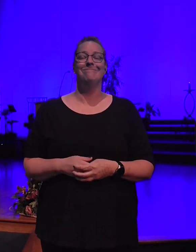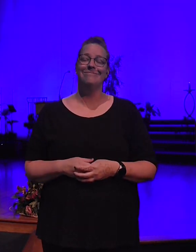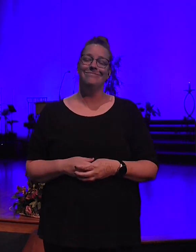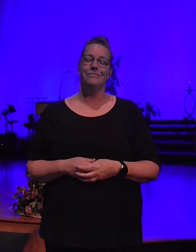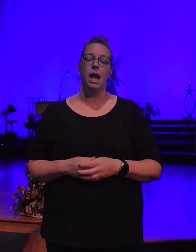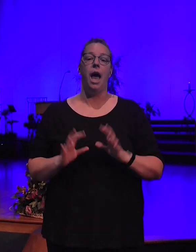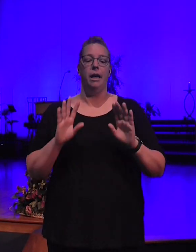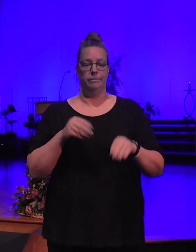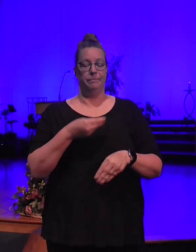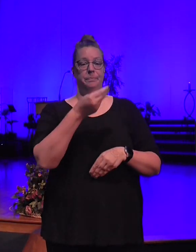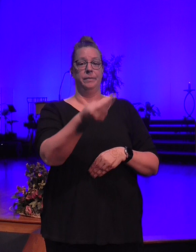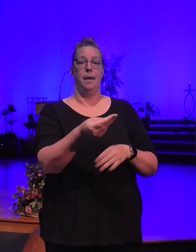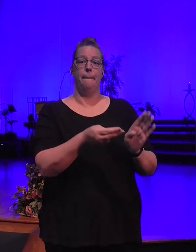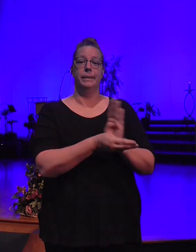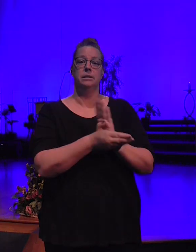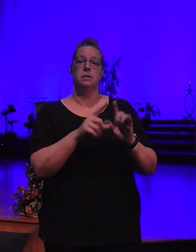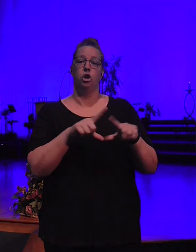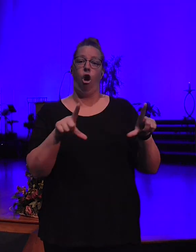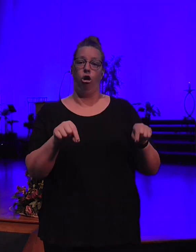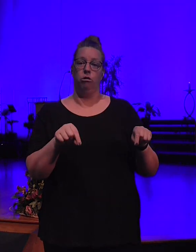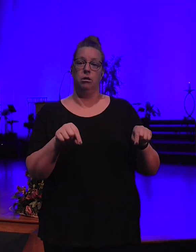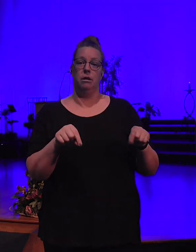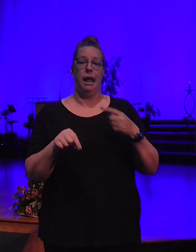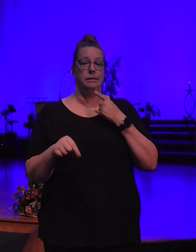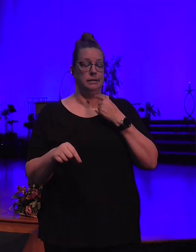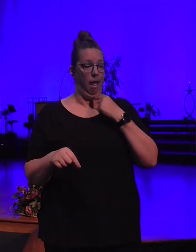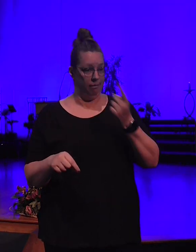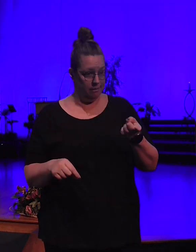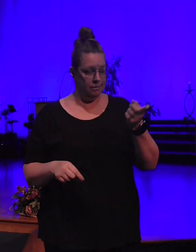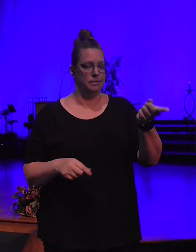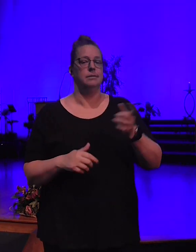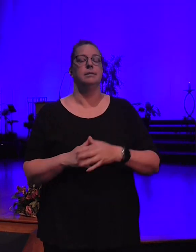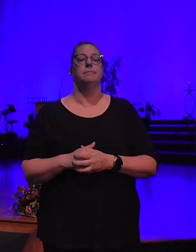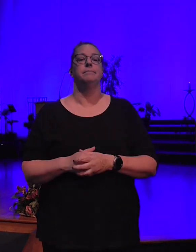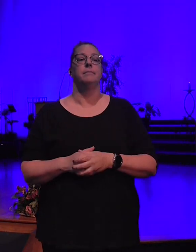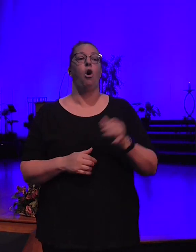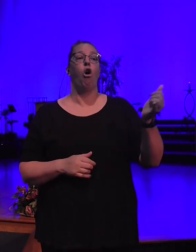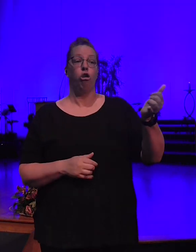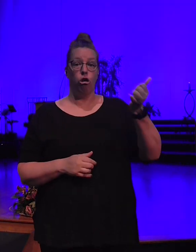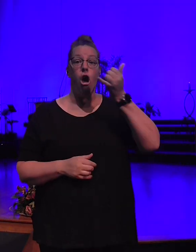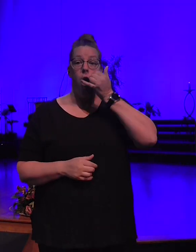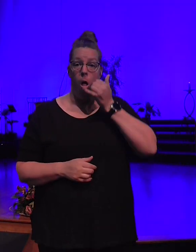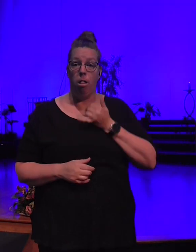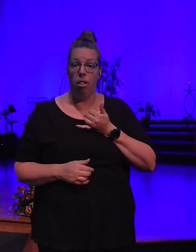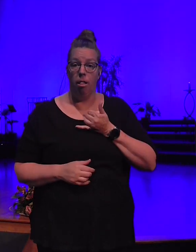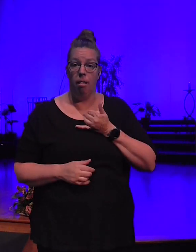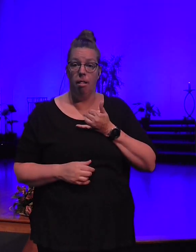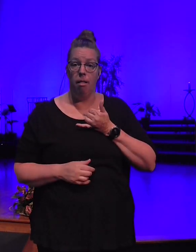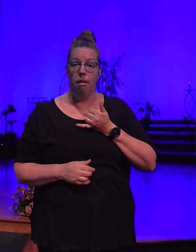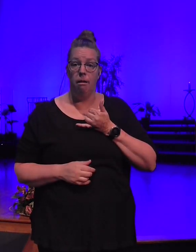her her business card and says to Jamie, "Call me."